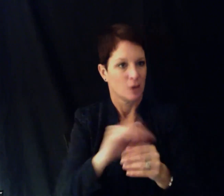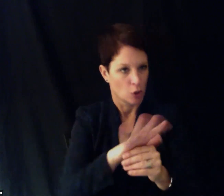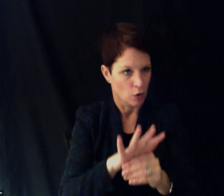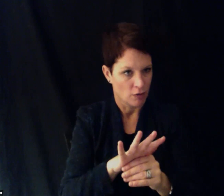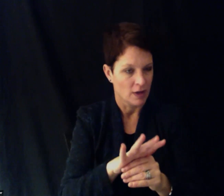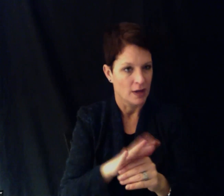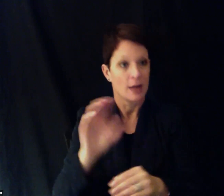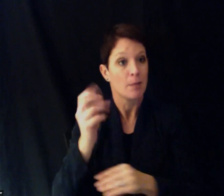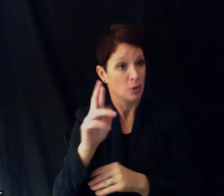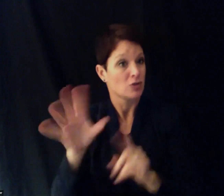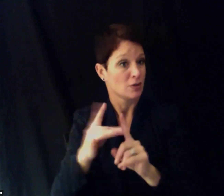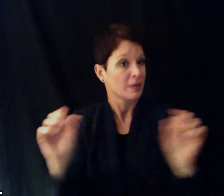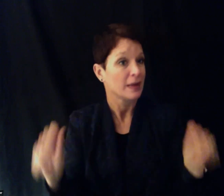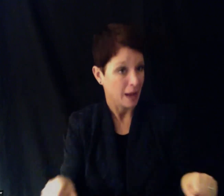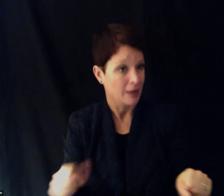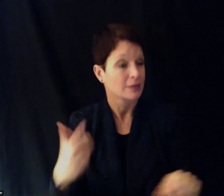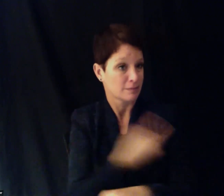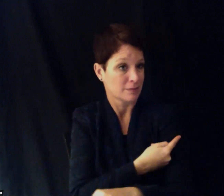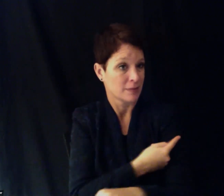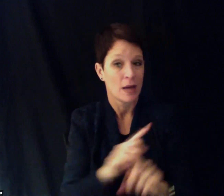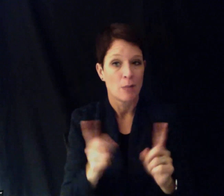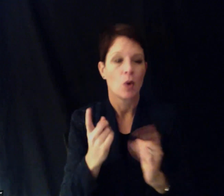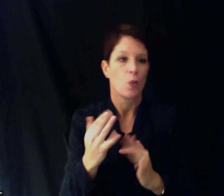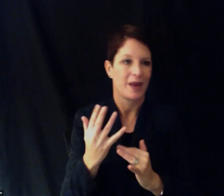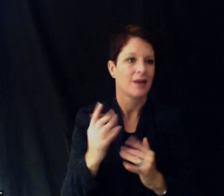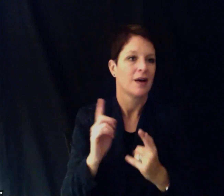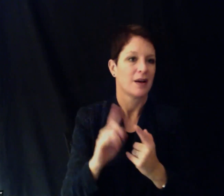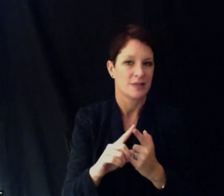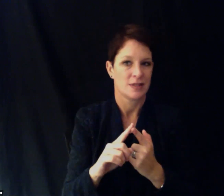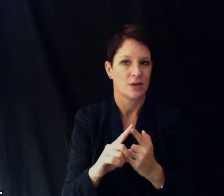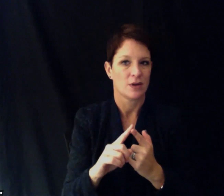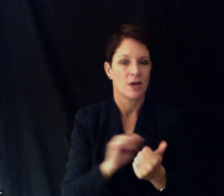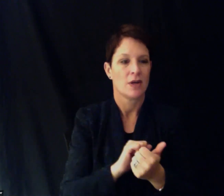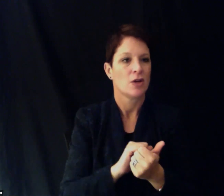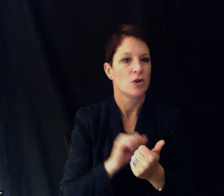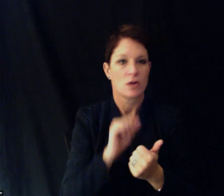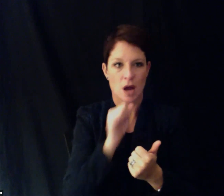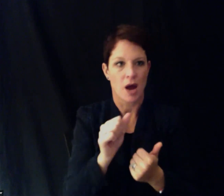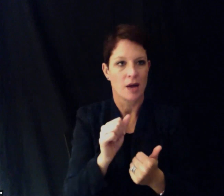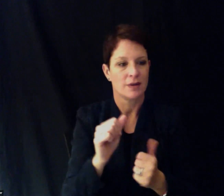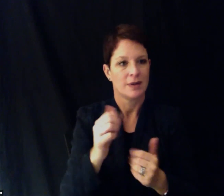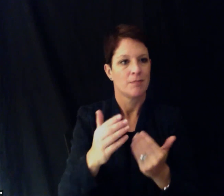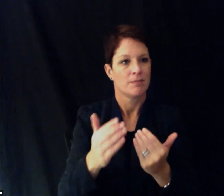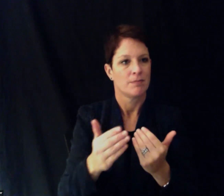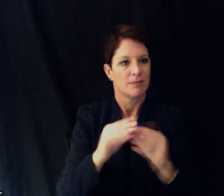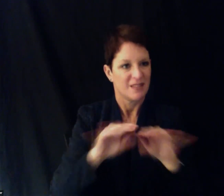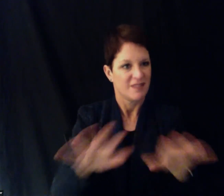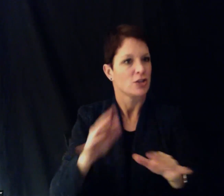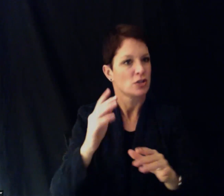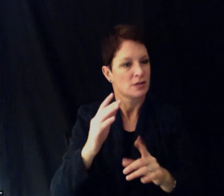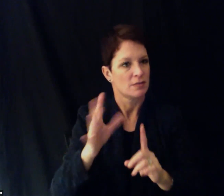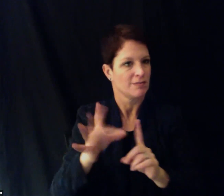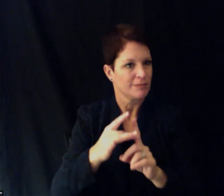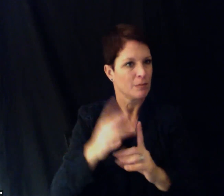the booster as well. You just need to wait until you're outside of your infectious period, the time when you